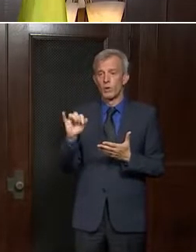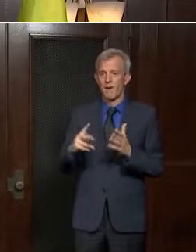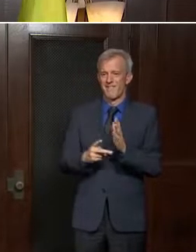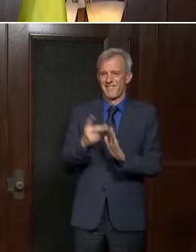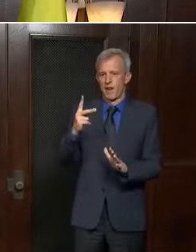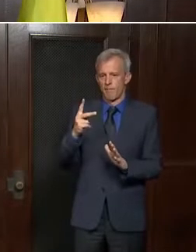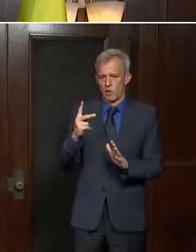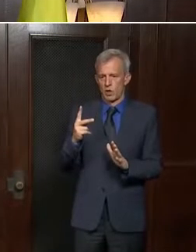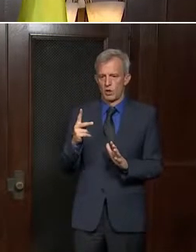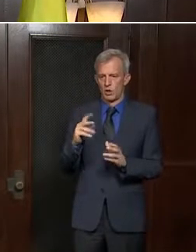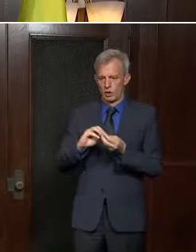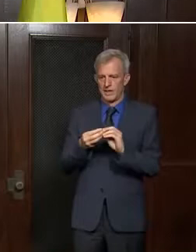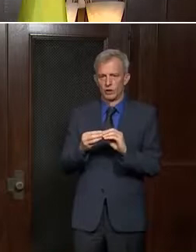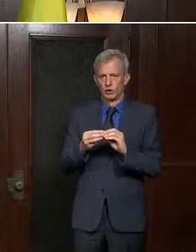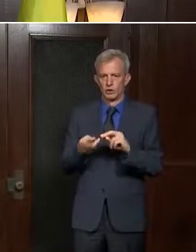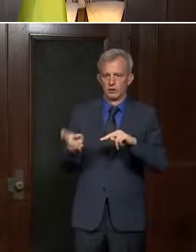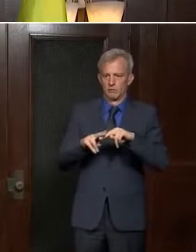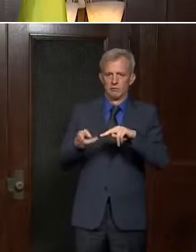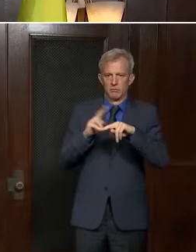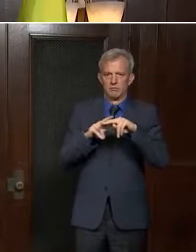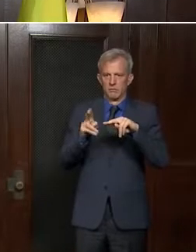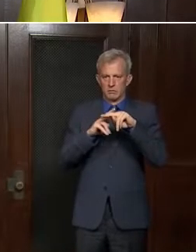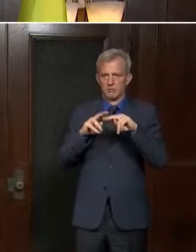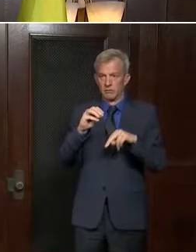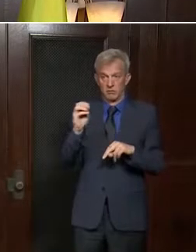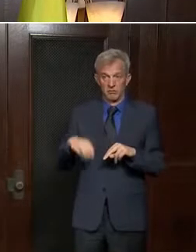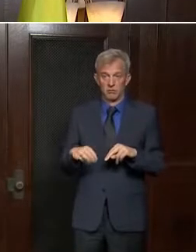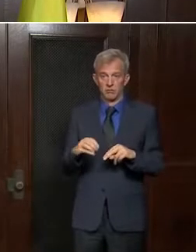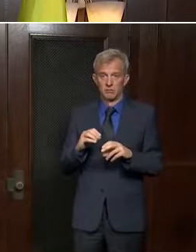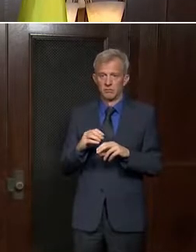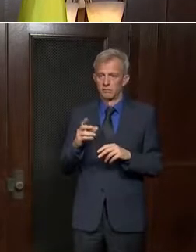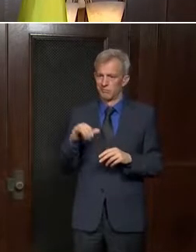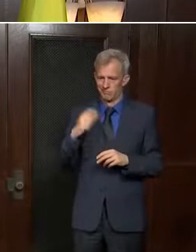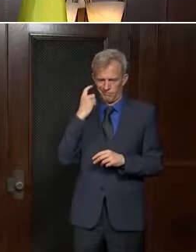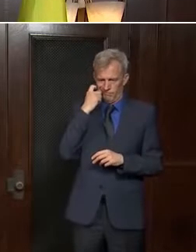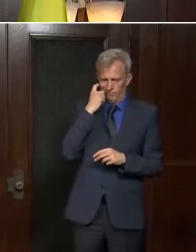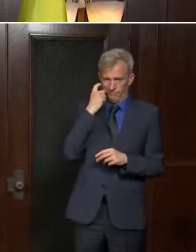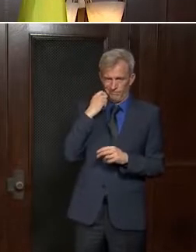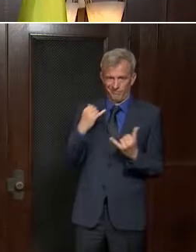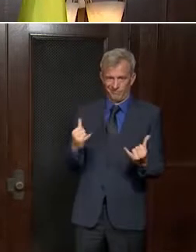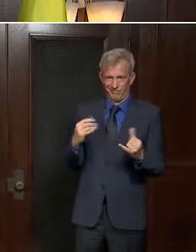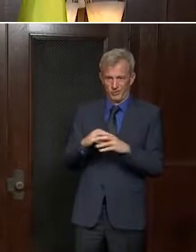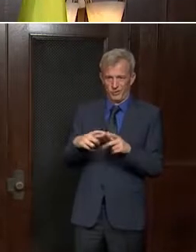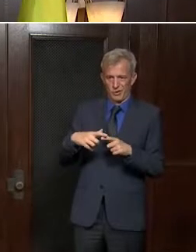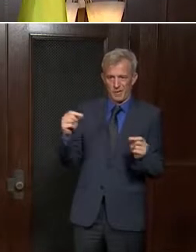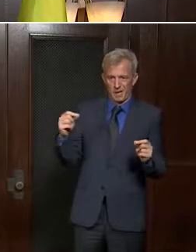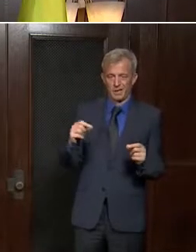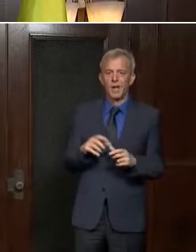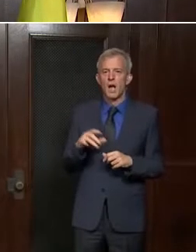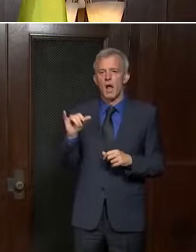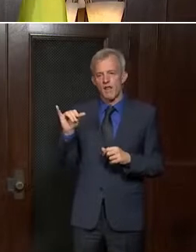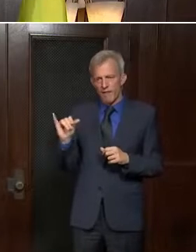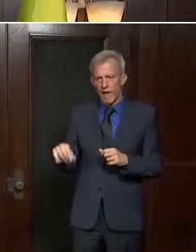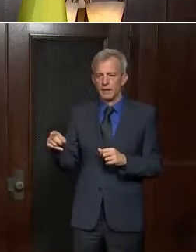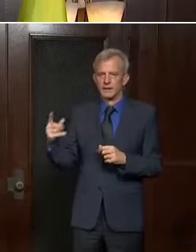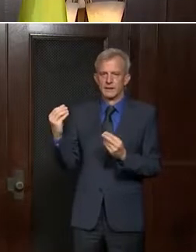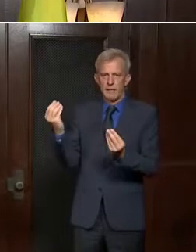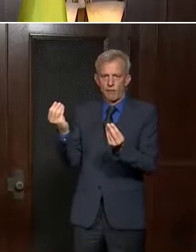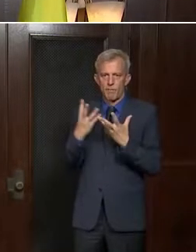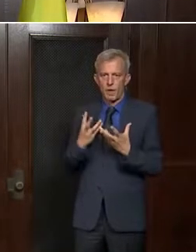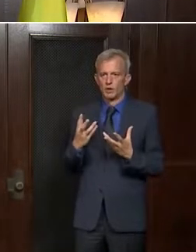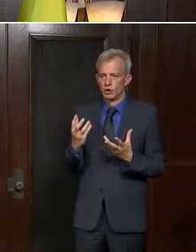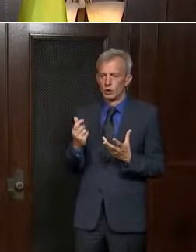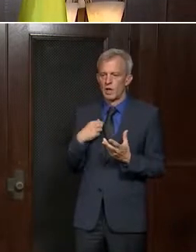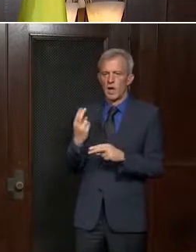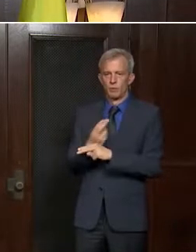increases in the number of cases. These are the hard truths that guide me, the data that I'm using to make these decisions each night. When we